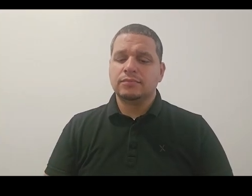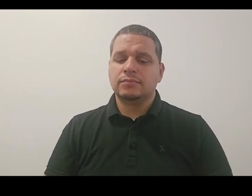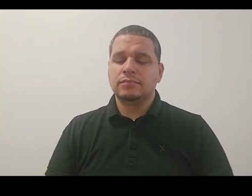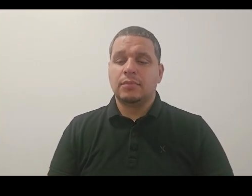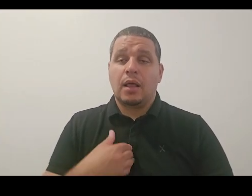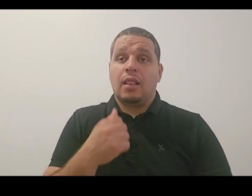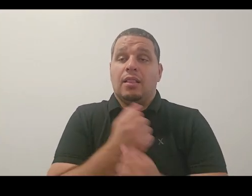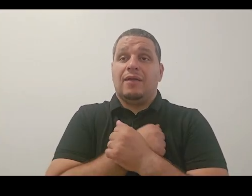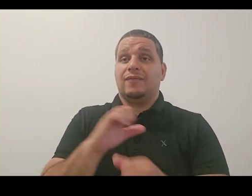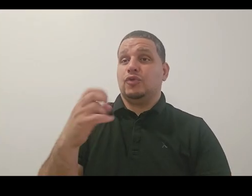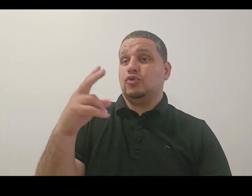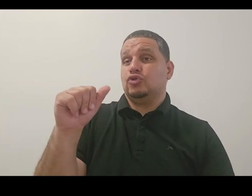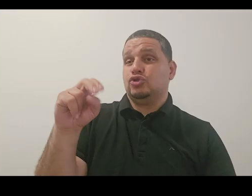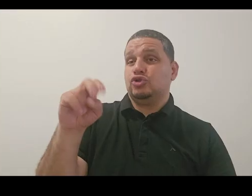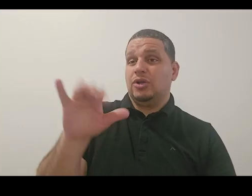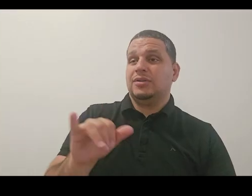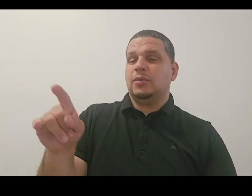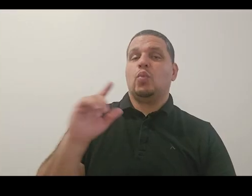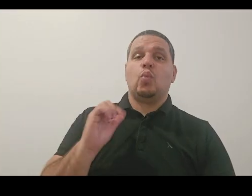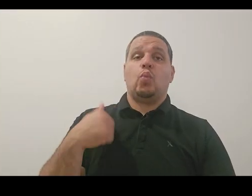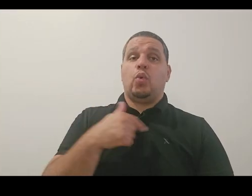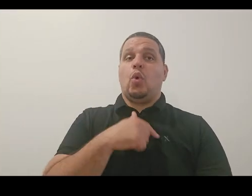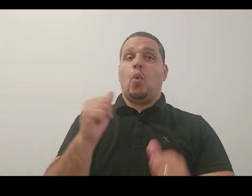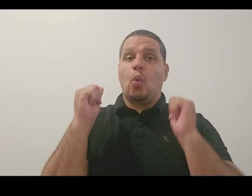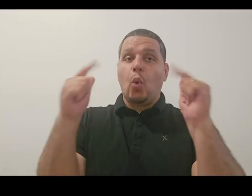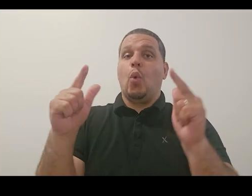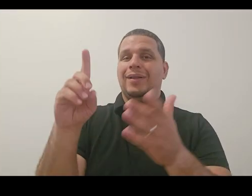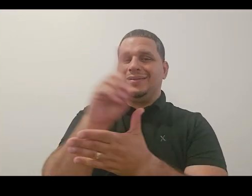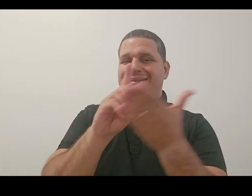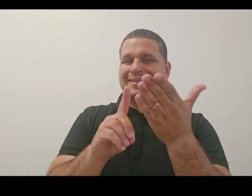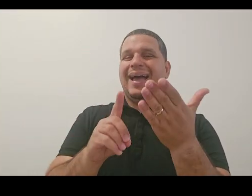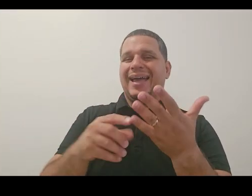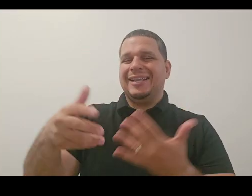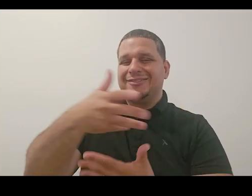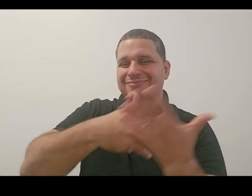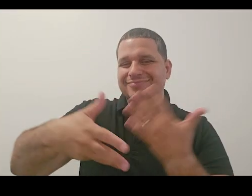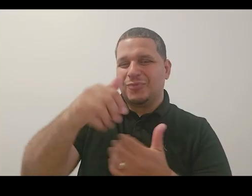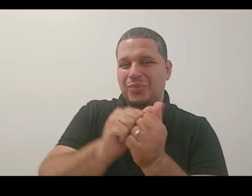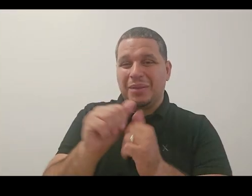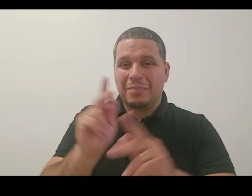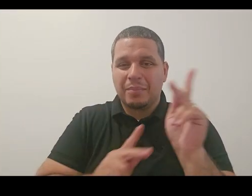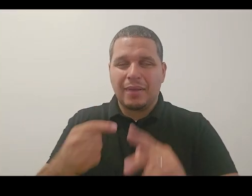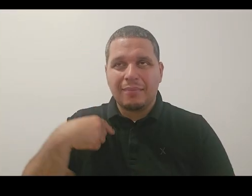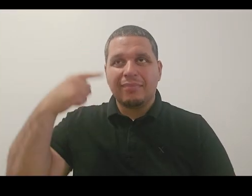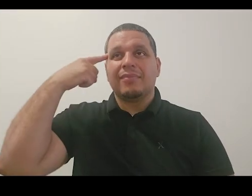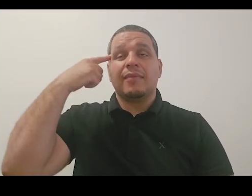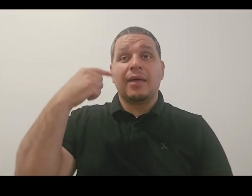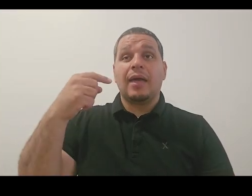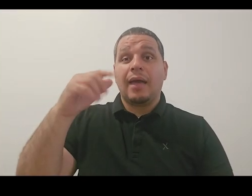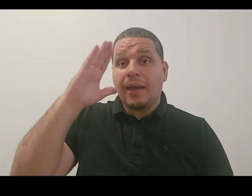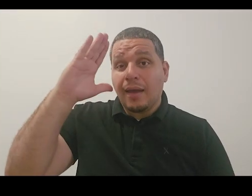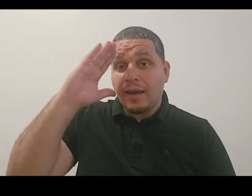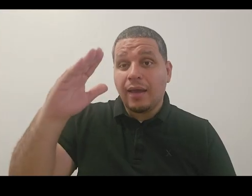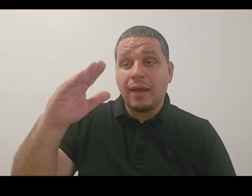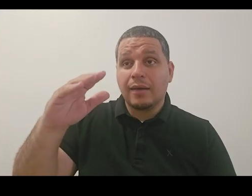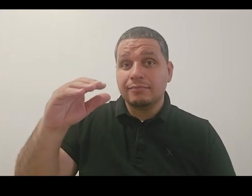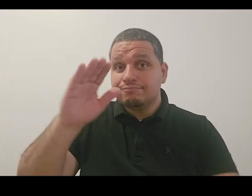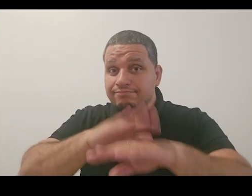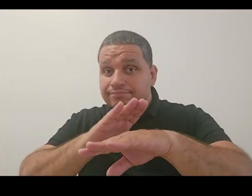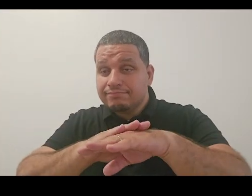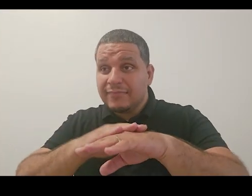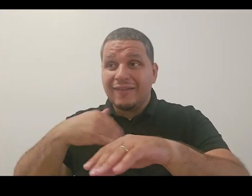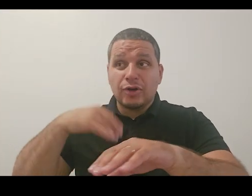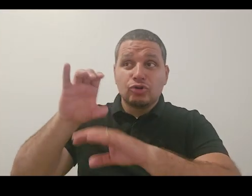it really, I love what Chansey said about we all design interactions. I'm thinking about, hey, heads